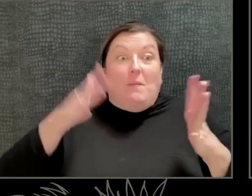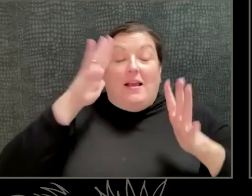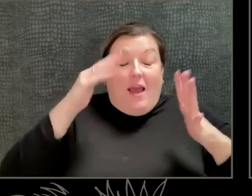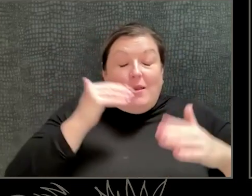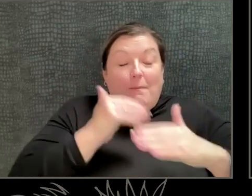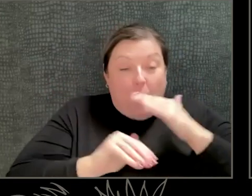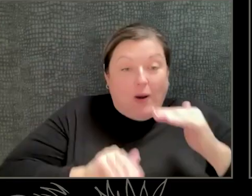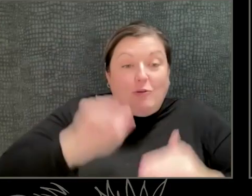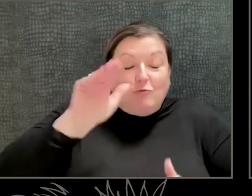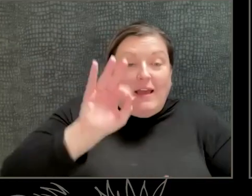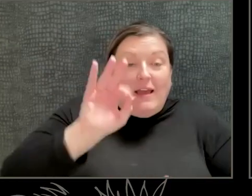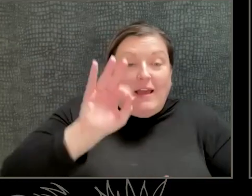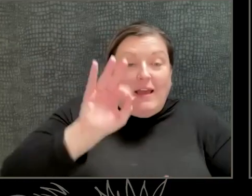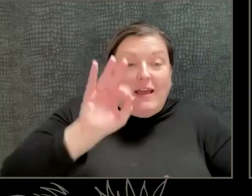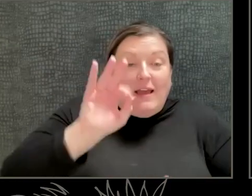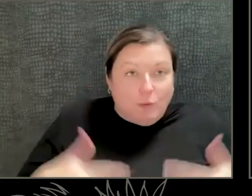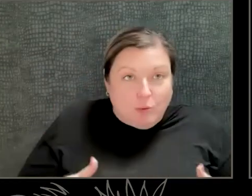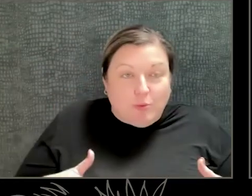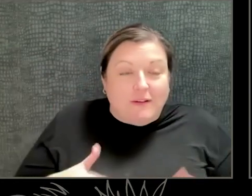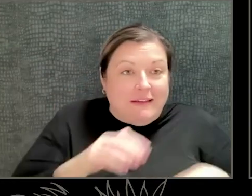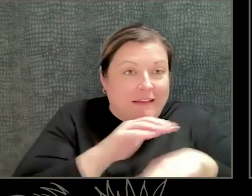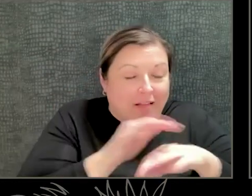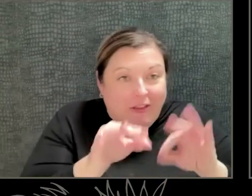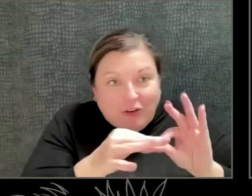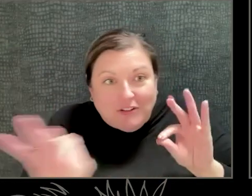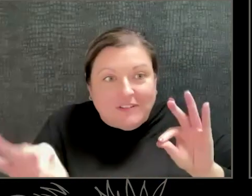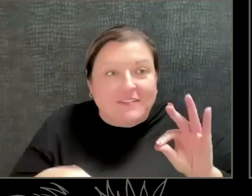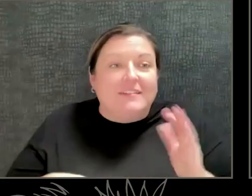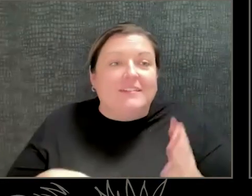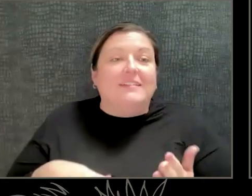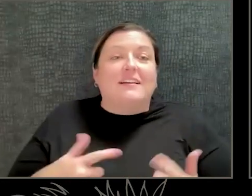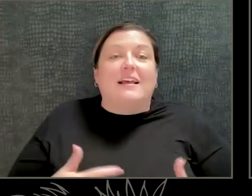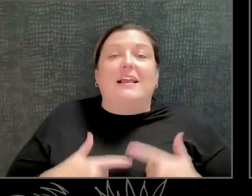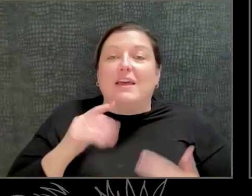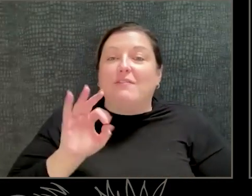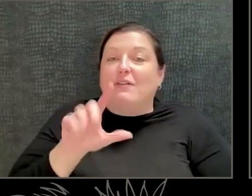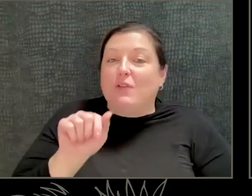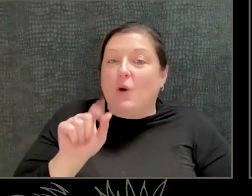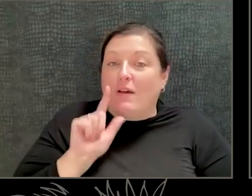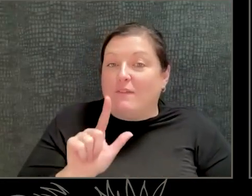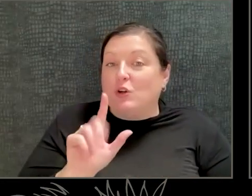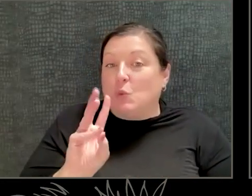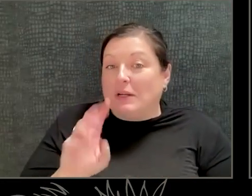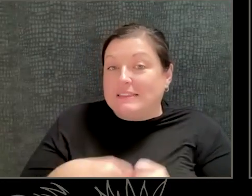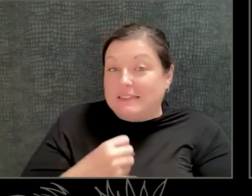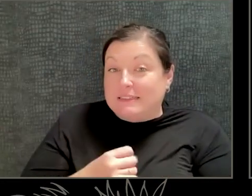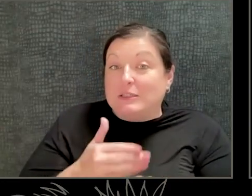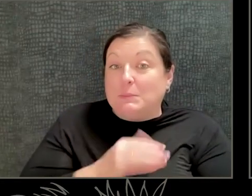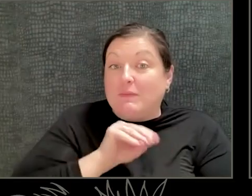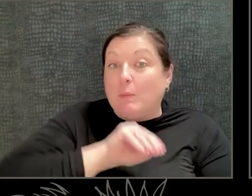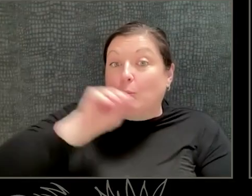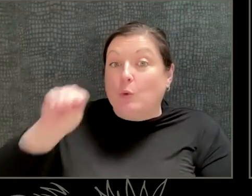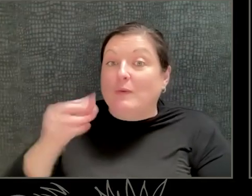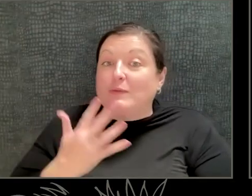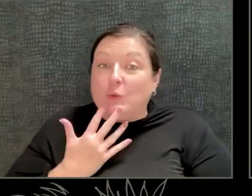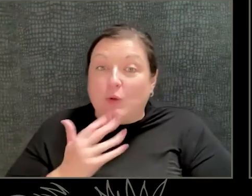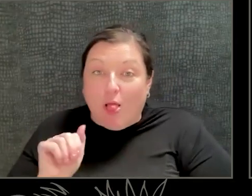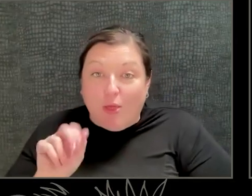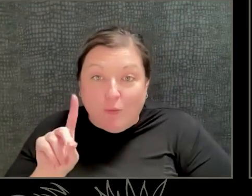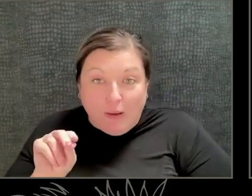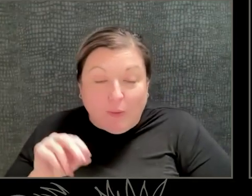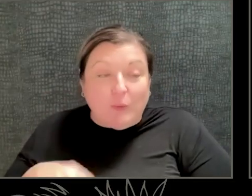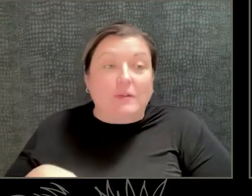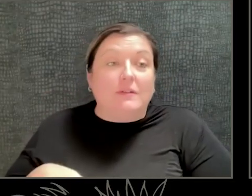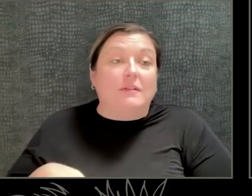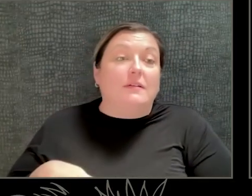and raised in Florida. We got there eventually. I lived in Florida for 26 years before moving to Colorado.